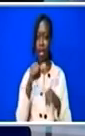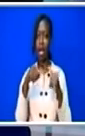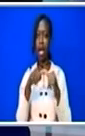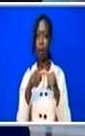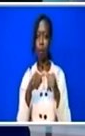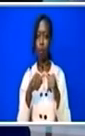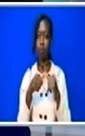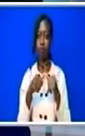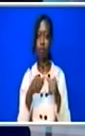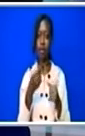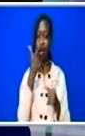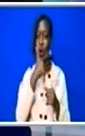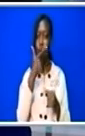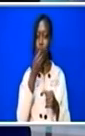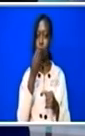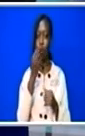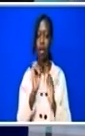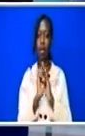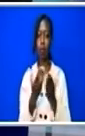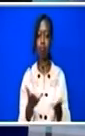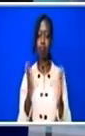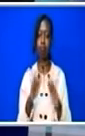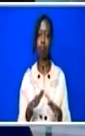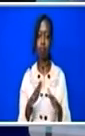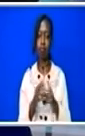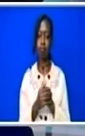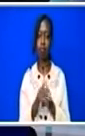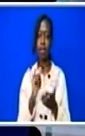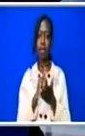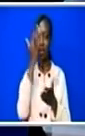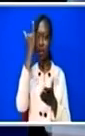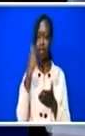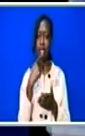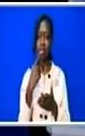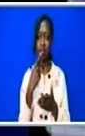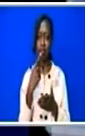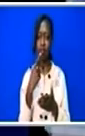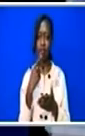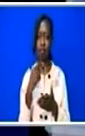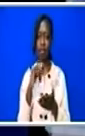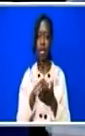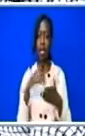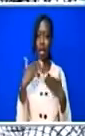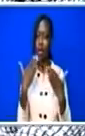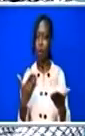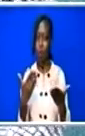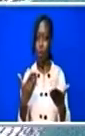fatty foods. The roast meat, the deep fried, and all. That's what they say. That's hivyo ndio umeweka foundation